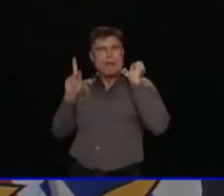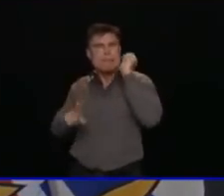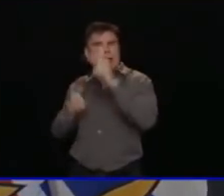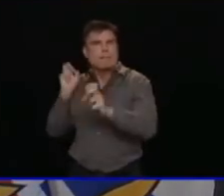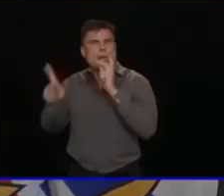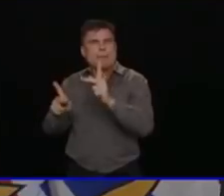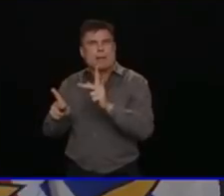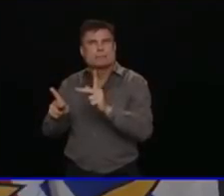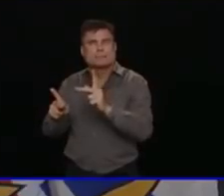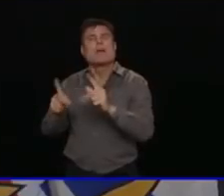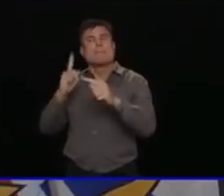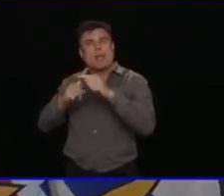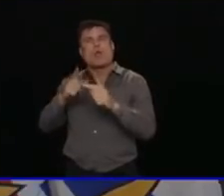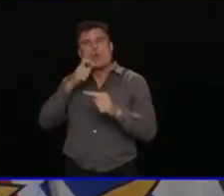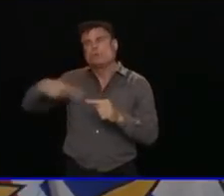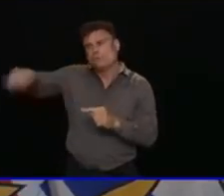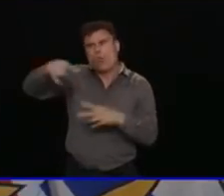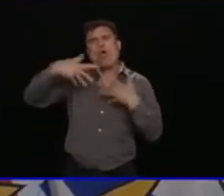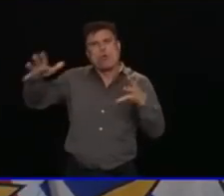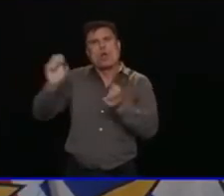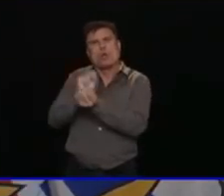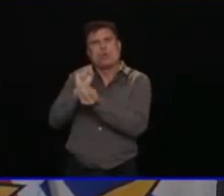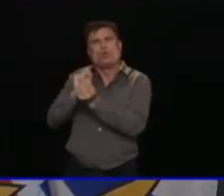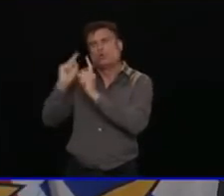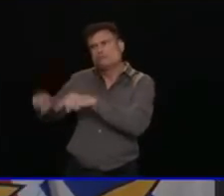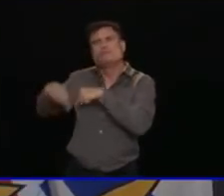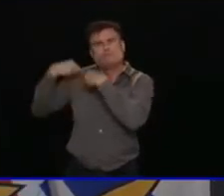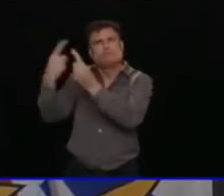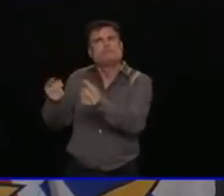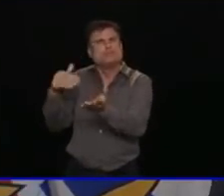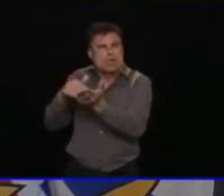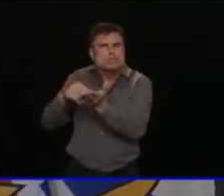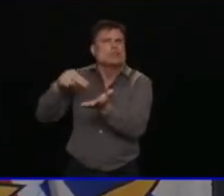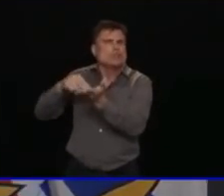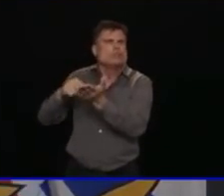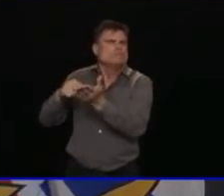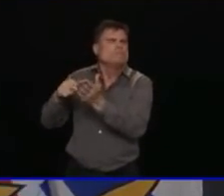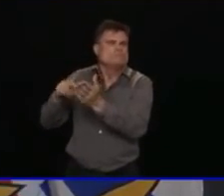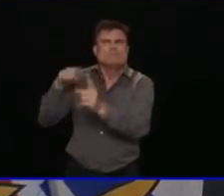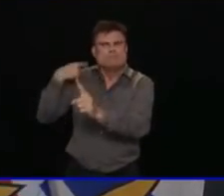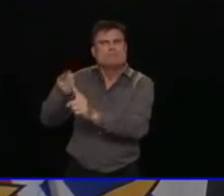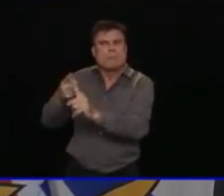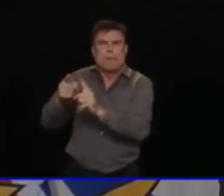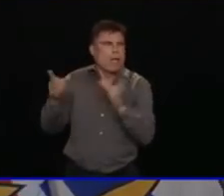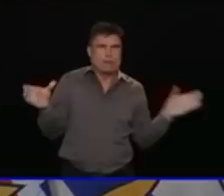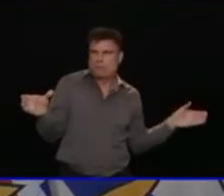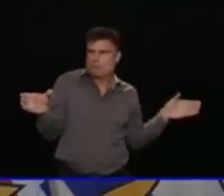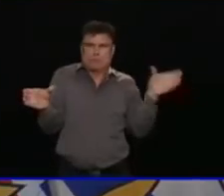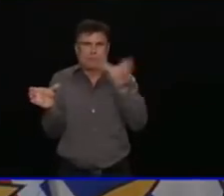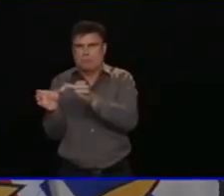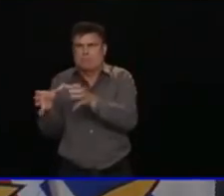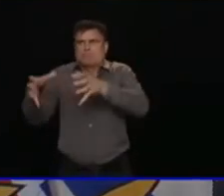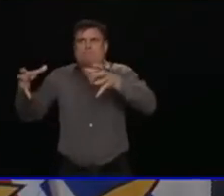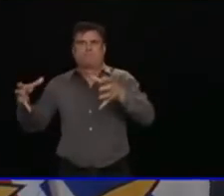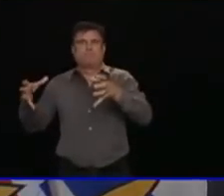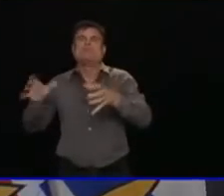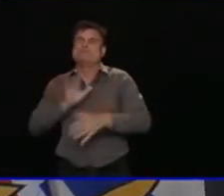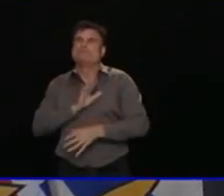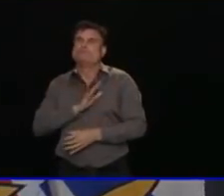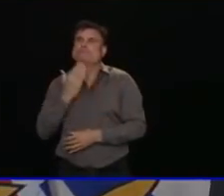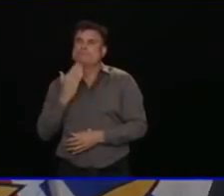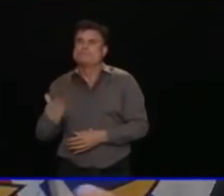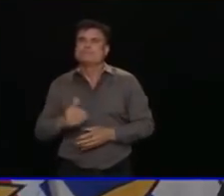which I think is truly exceptional. On March 27th, we presented our first modeling report. Today's report was